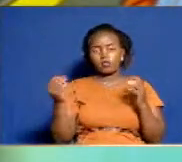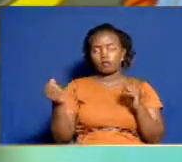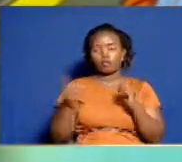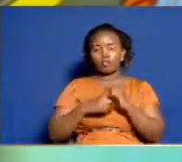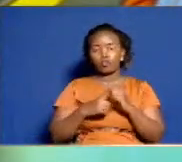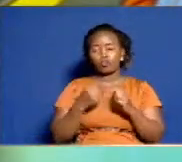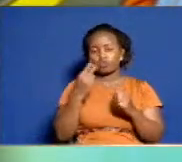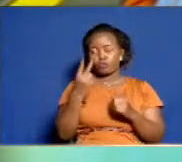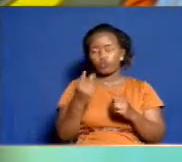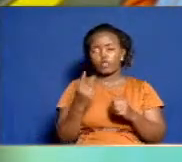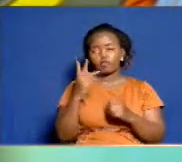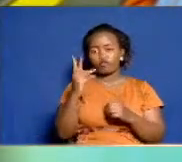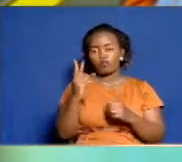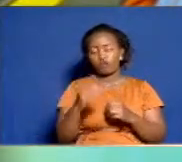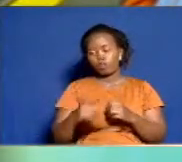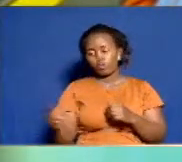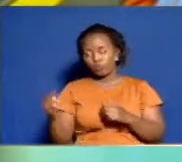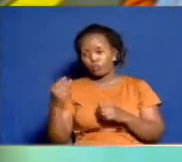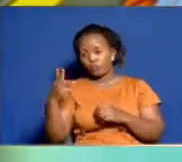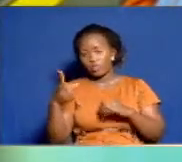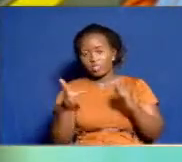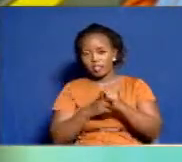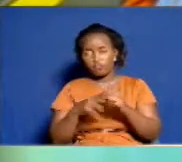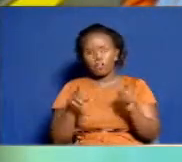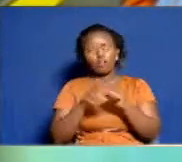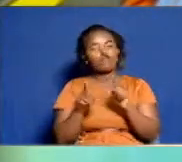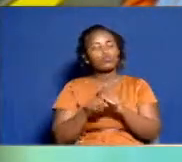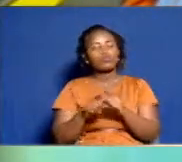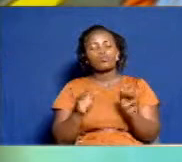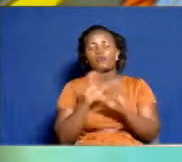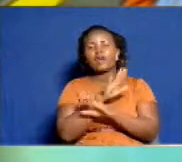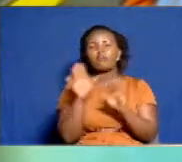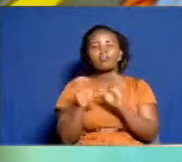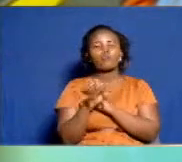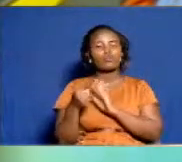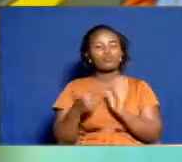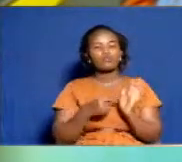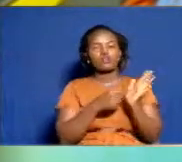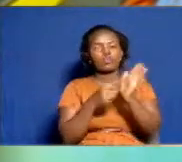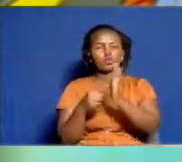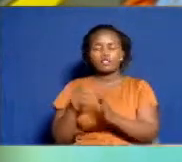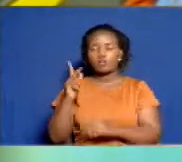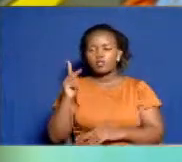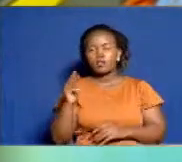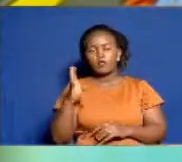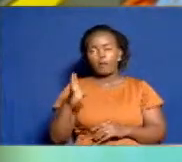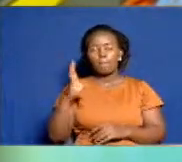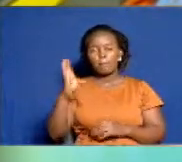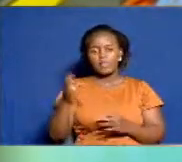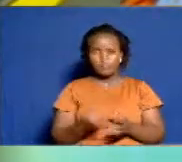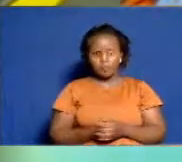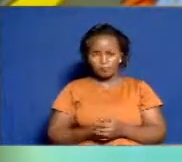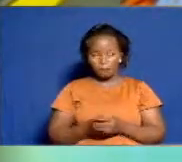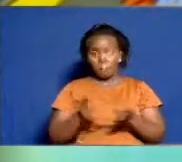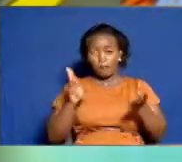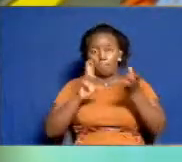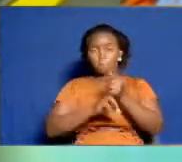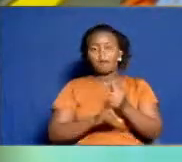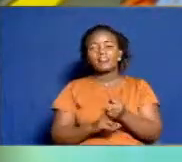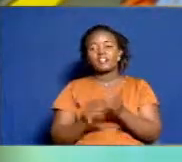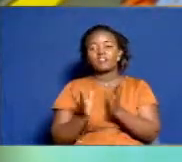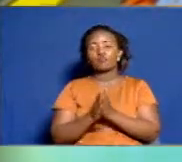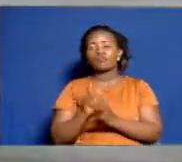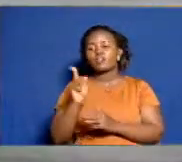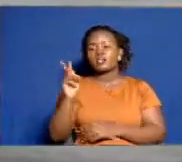June 24th to the June 27th, and will be televised live on KBC Channel 1. The FIA partnership with KQ